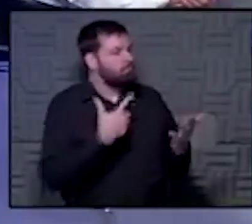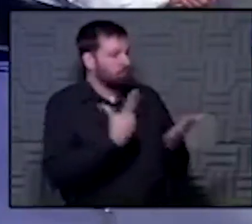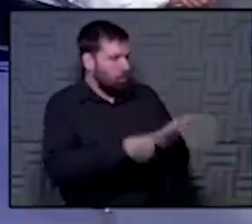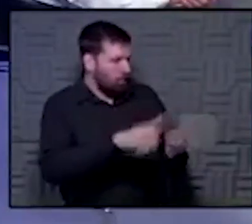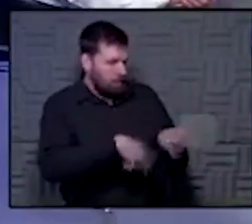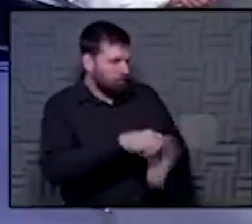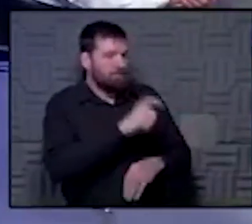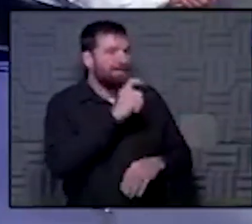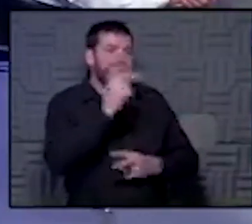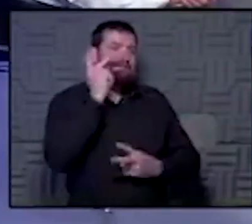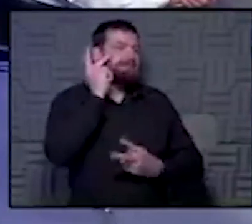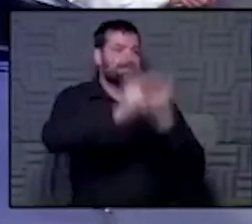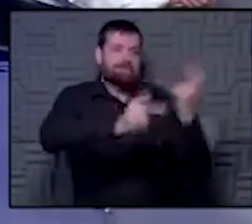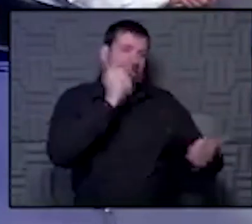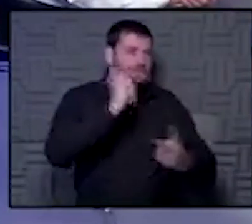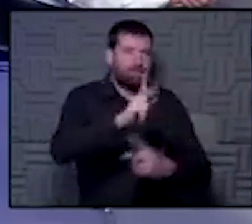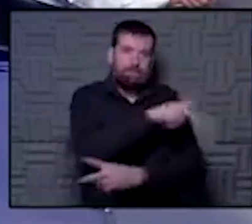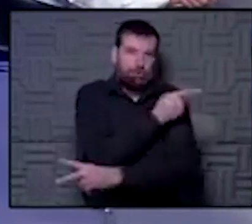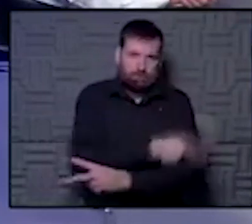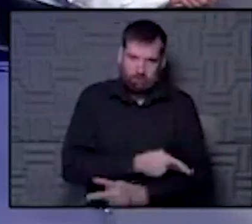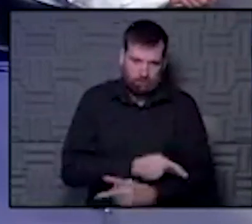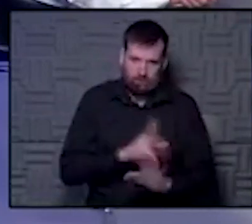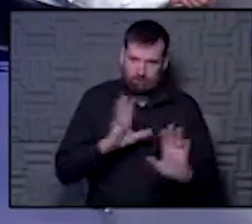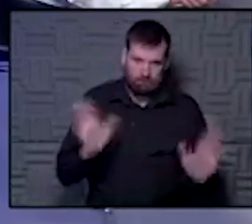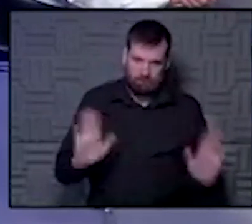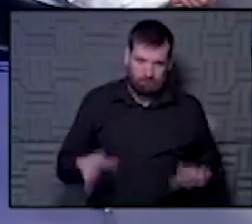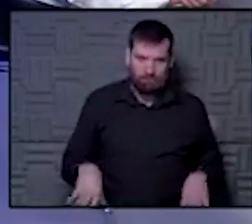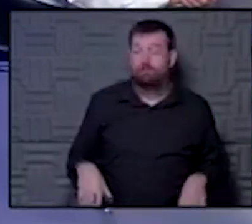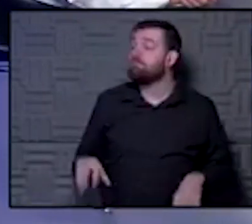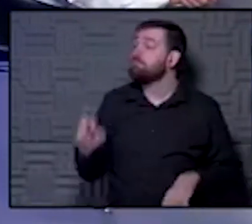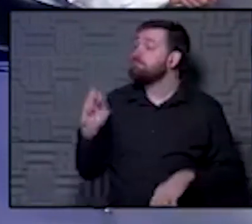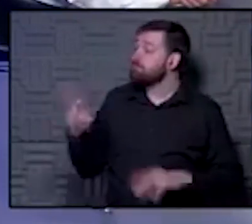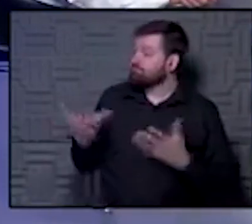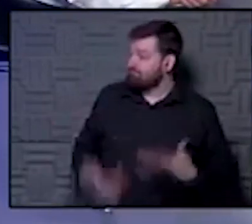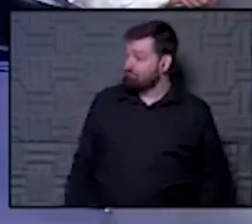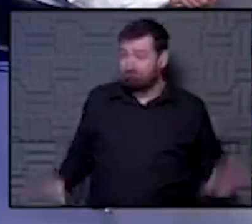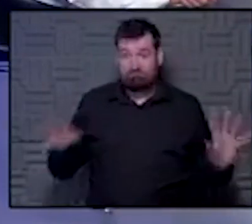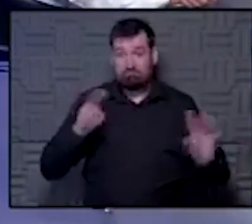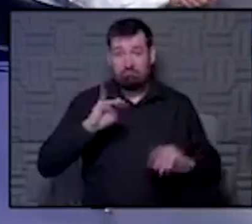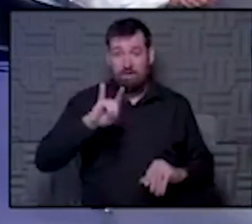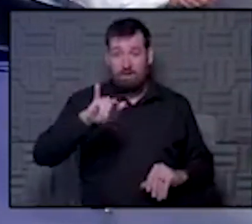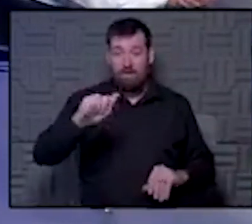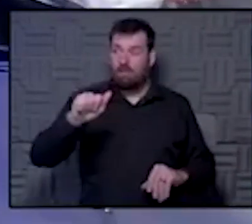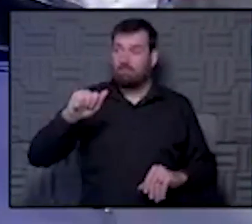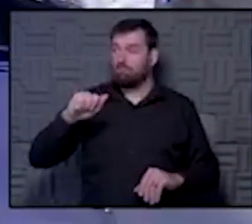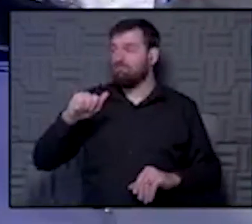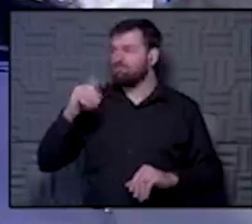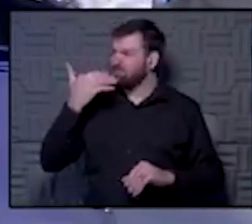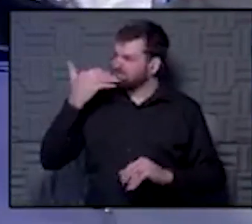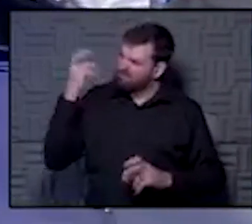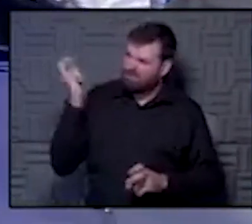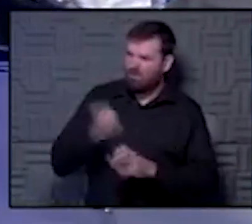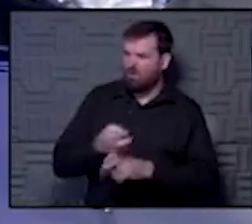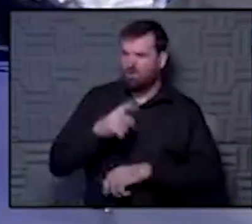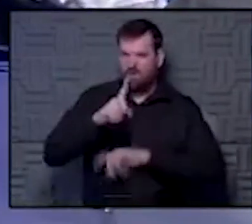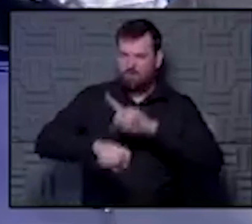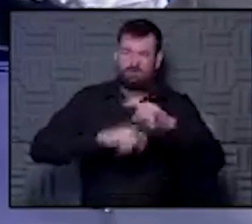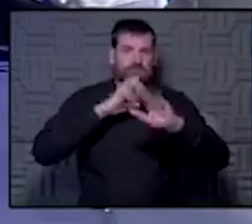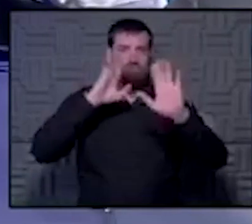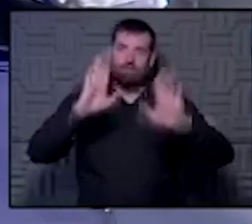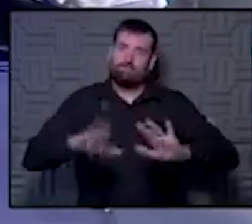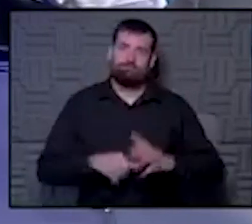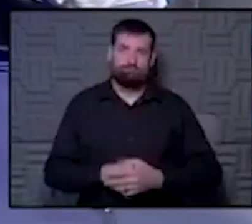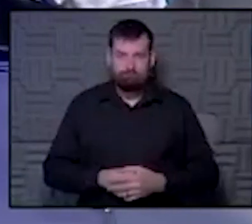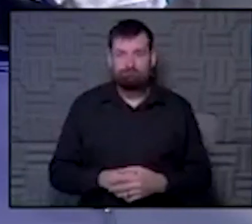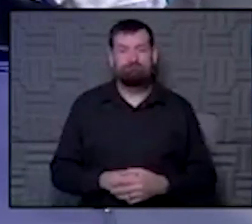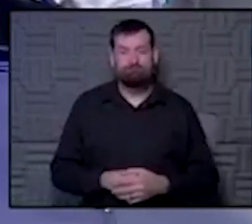aren't seeing patients on the floor. So yeah. All right, we are done with immediate questions. Those are big, hard questions. Have Great a lot questions. of good ones coming